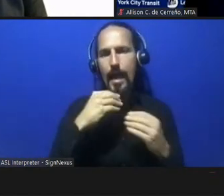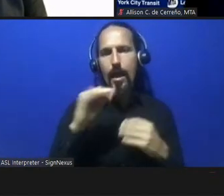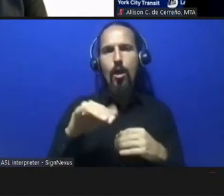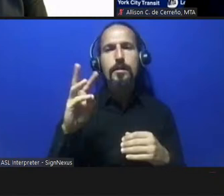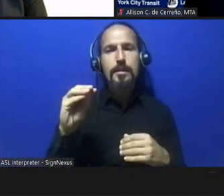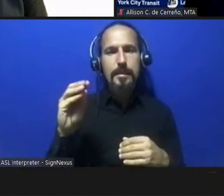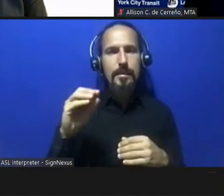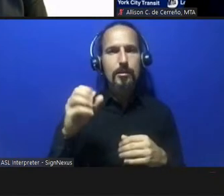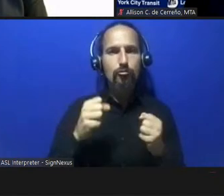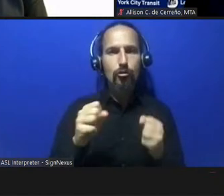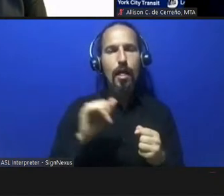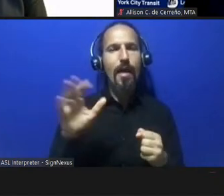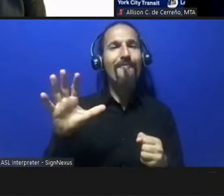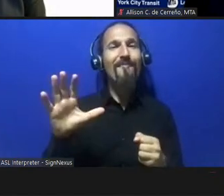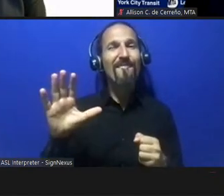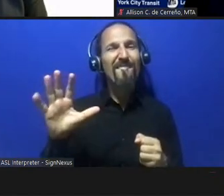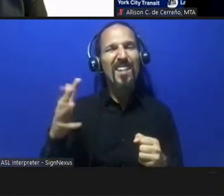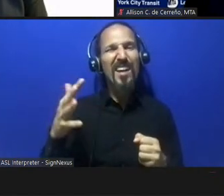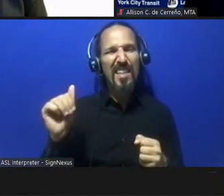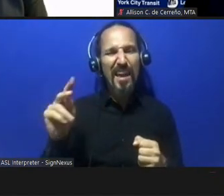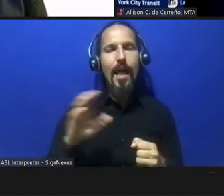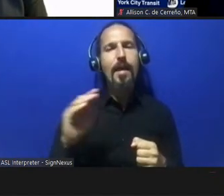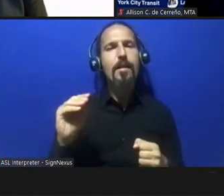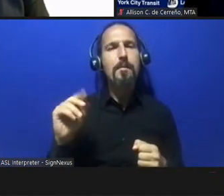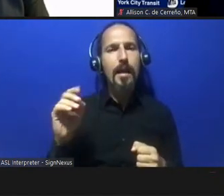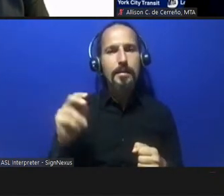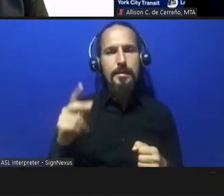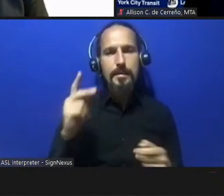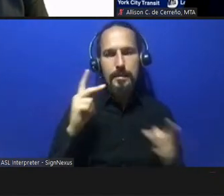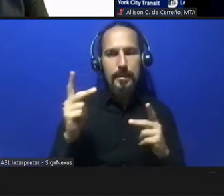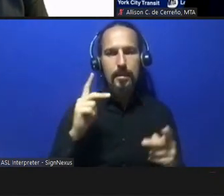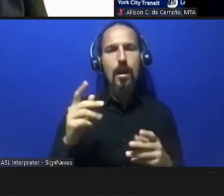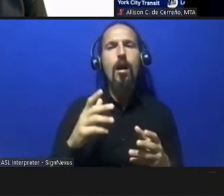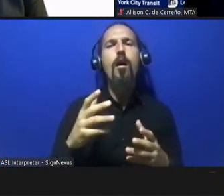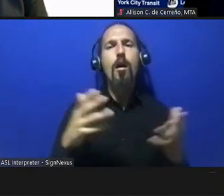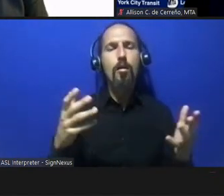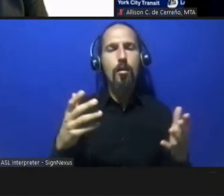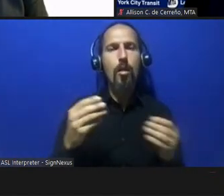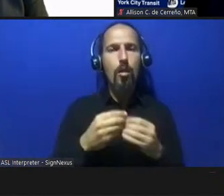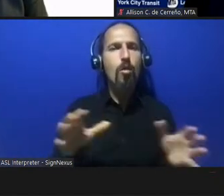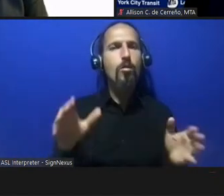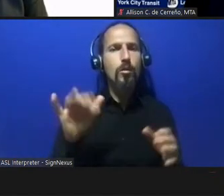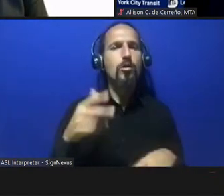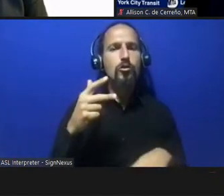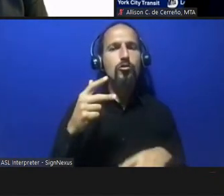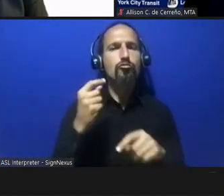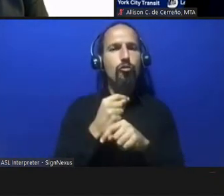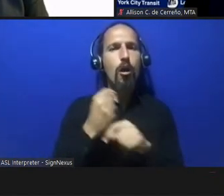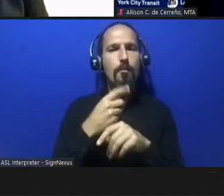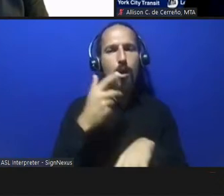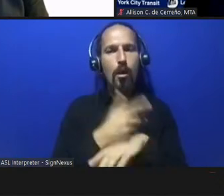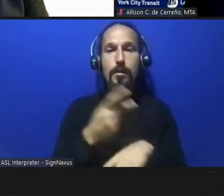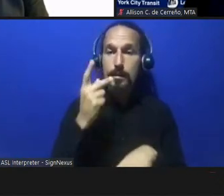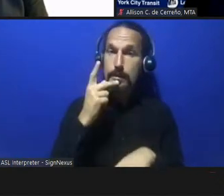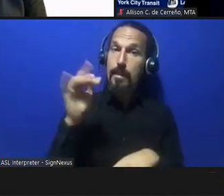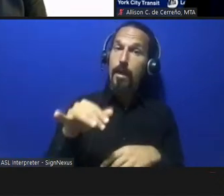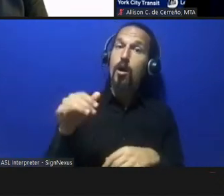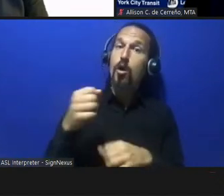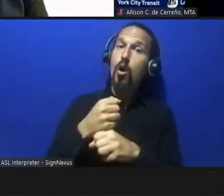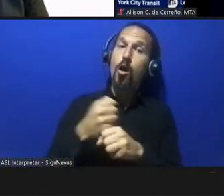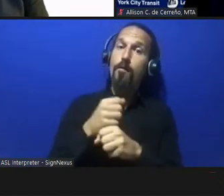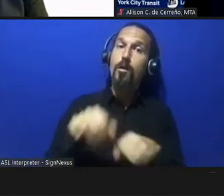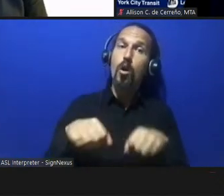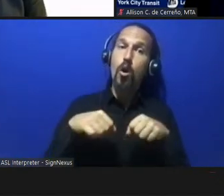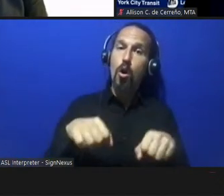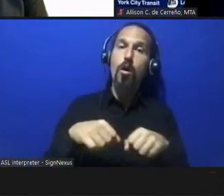between fifth avenue and madison and see how much of it takes away truck parking and then see the guy with the coffee cart with his car